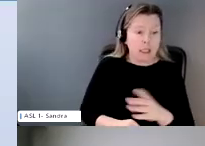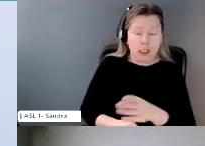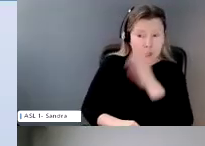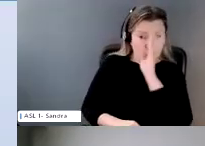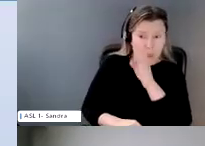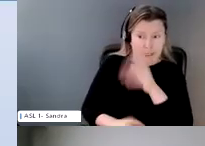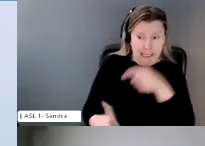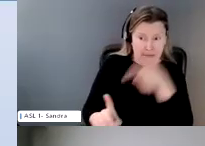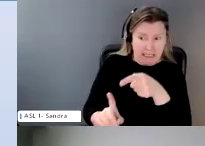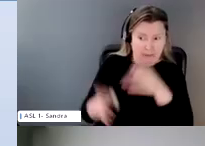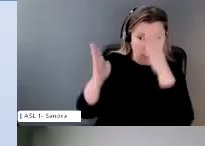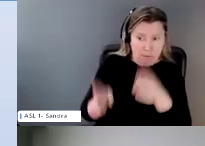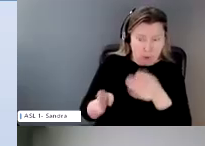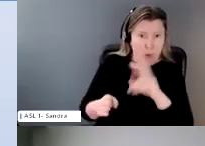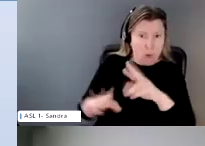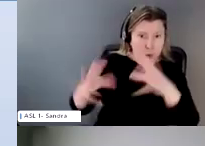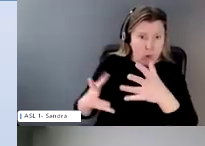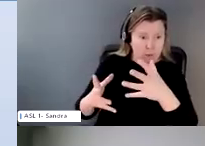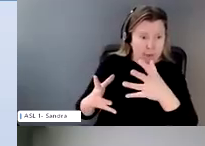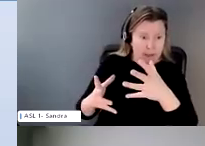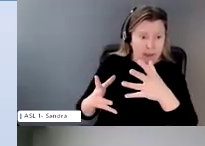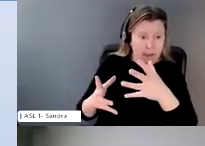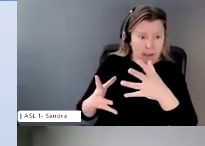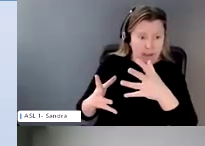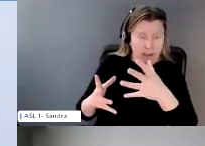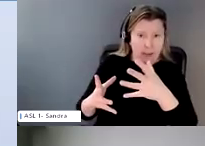specific person or group of people.